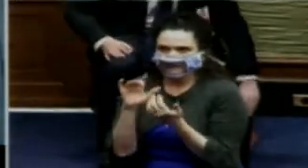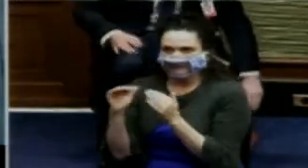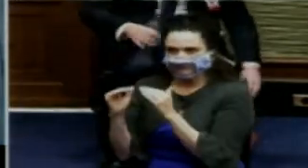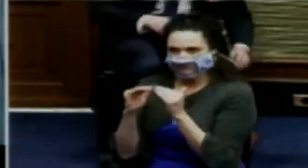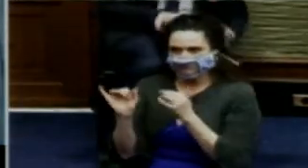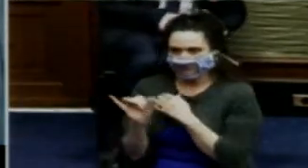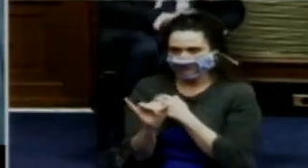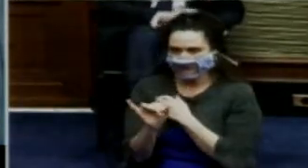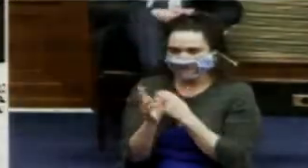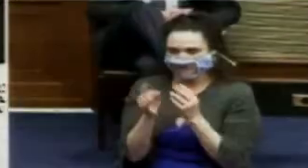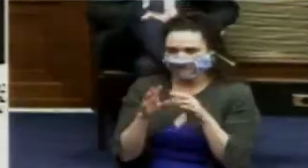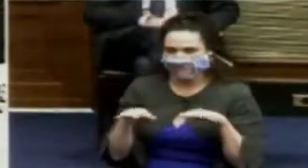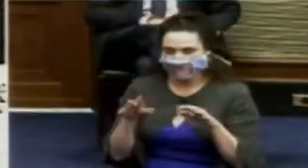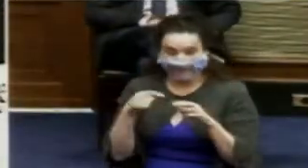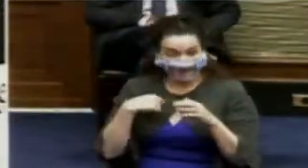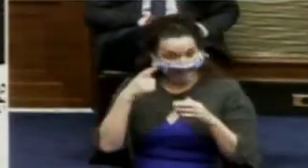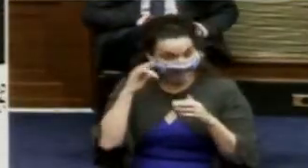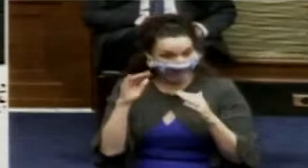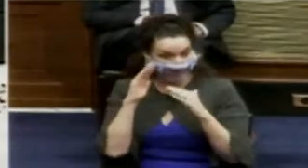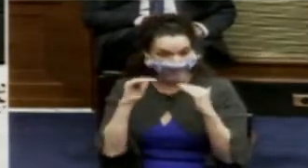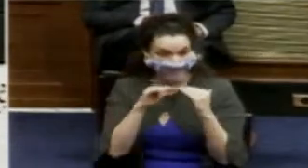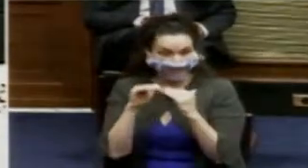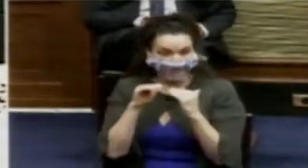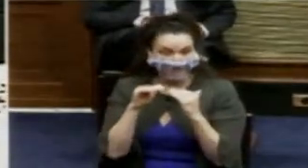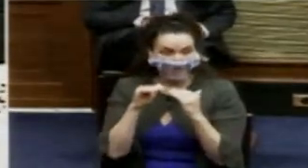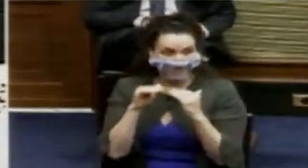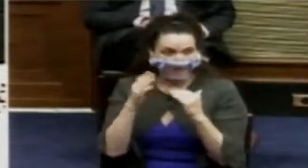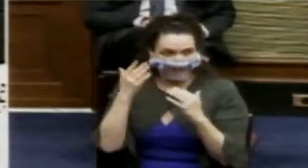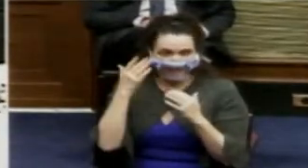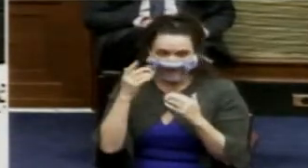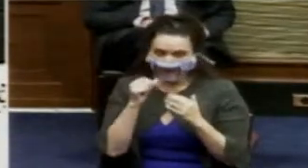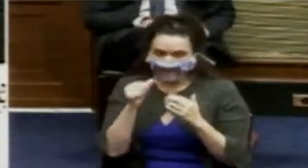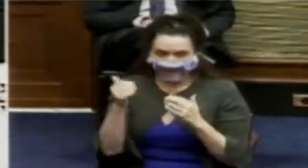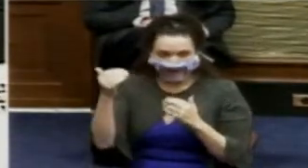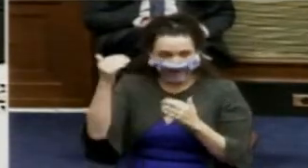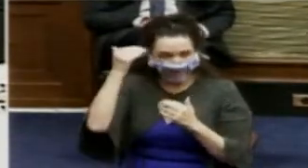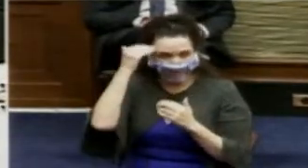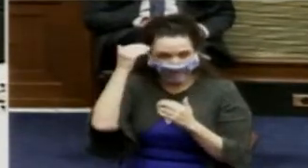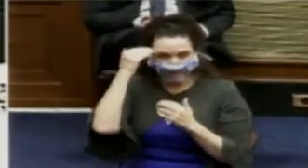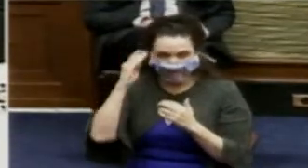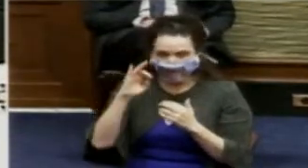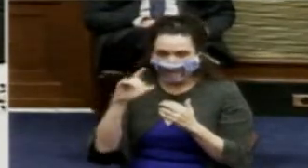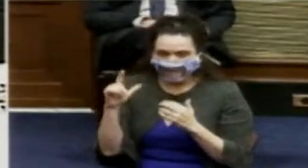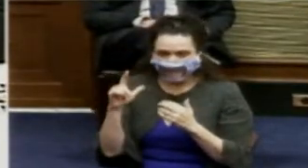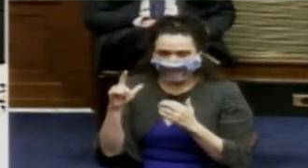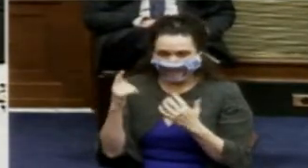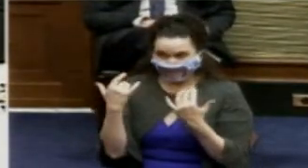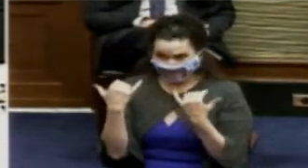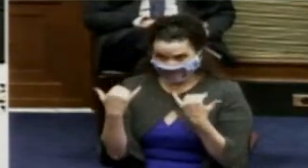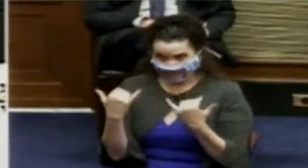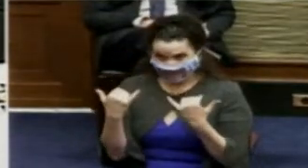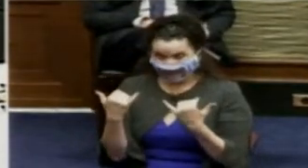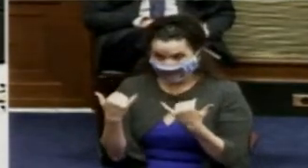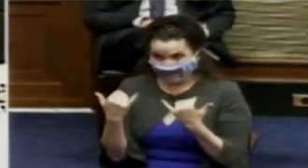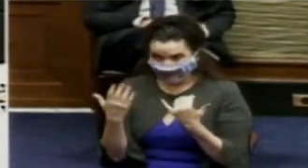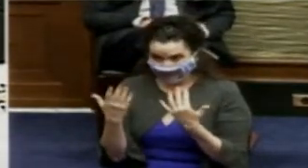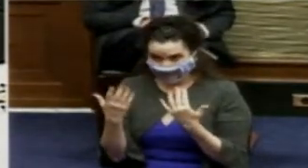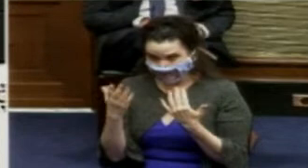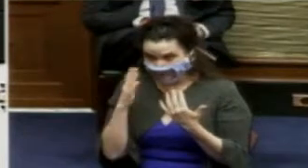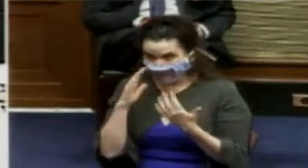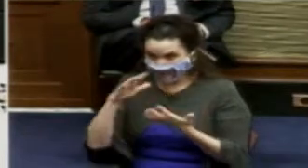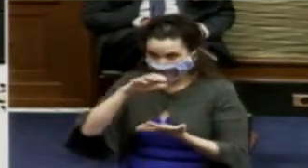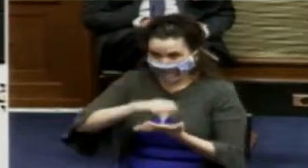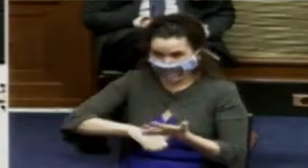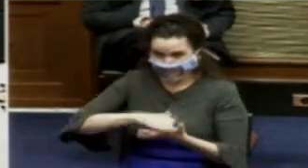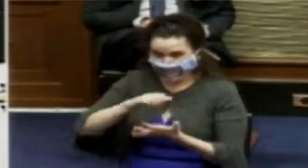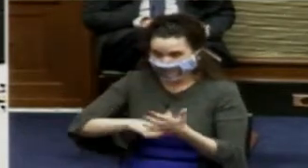fair. Well, I'm not aware of a couldn't bill say before, I'm representation. not aware of a bill before the Congress that would take away billions of